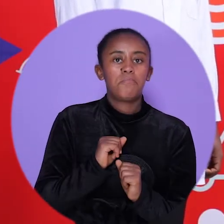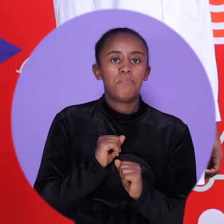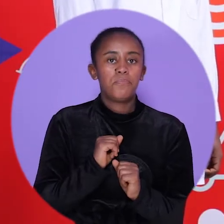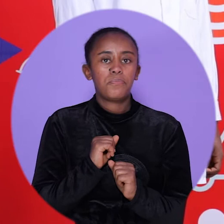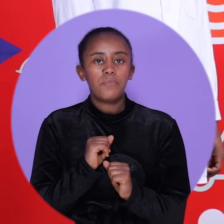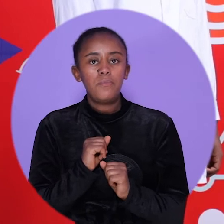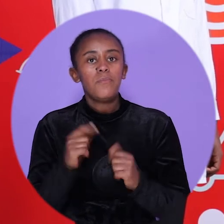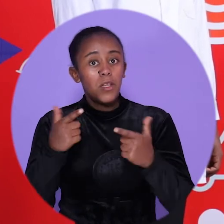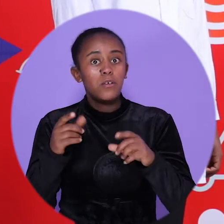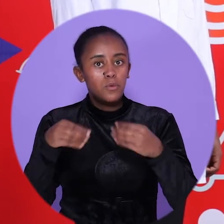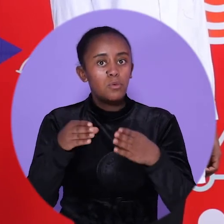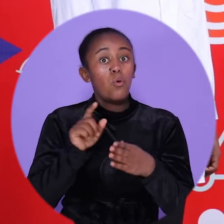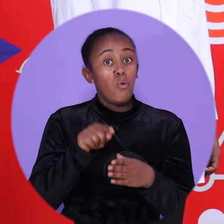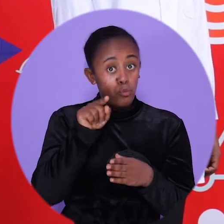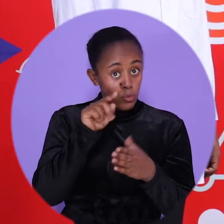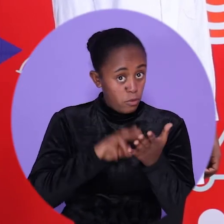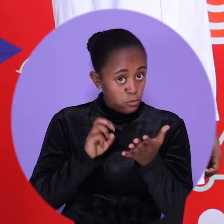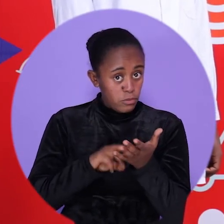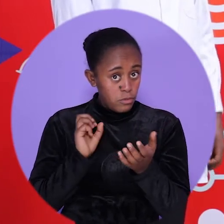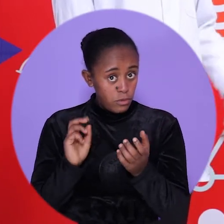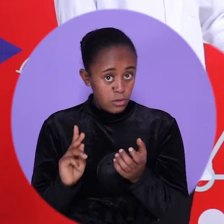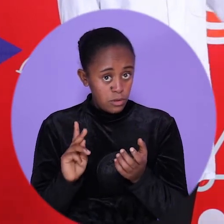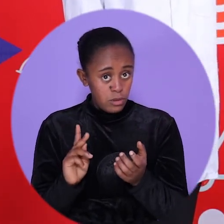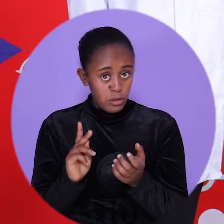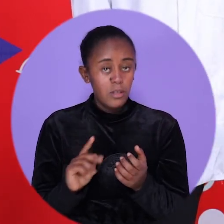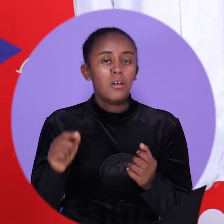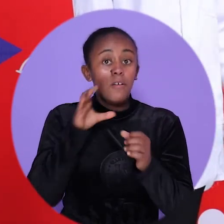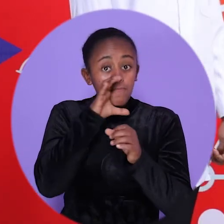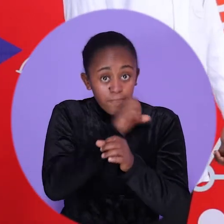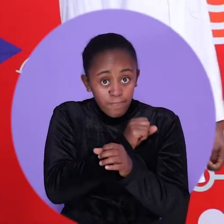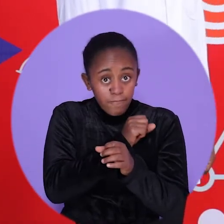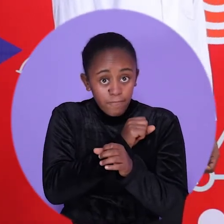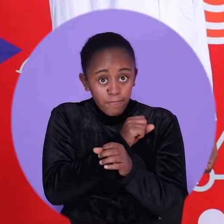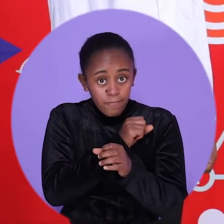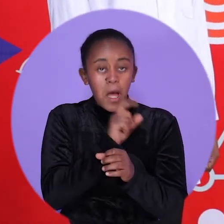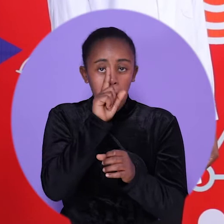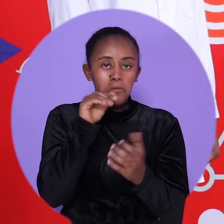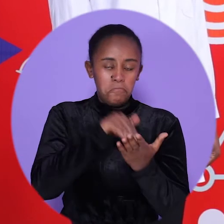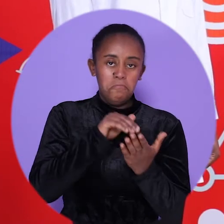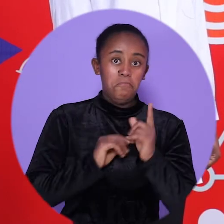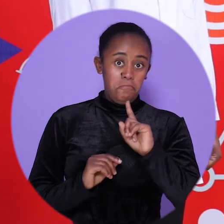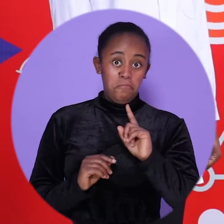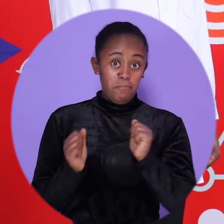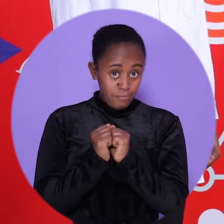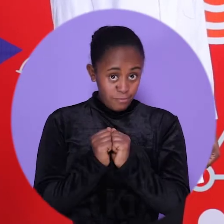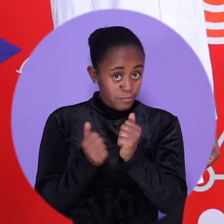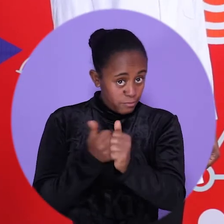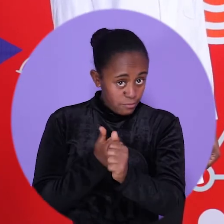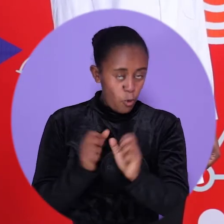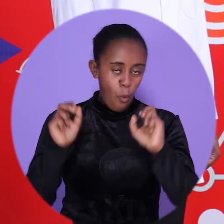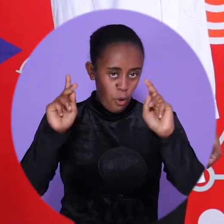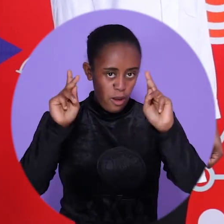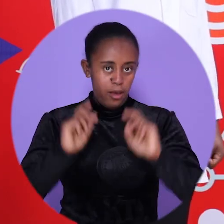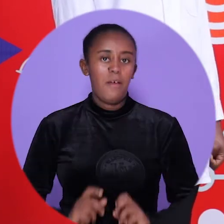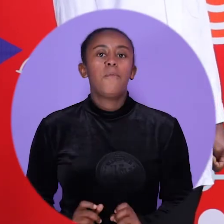I give you chance for reading. After that, you have to complete the table. Let me read it once, student. Are you with me? Okay,